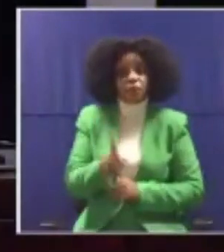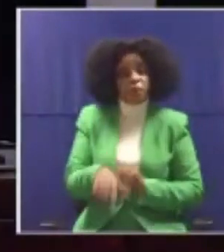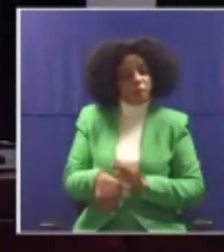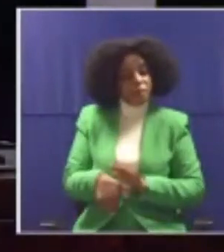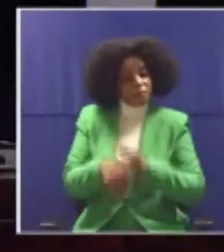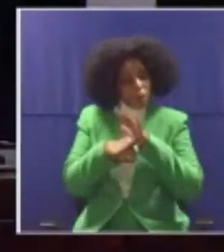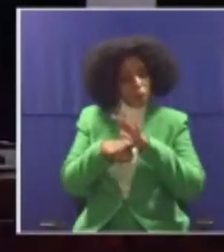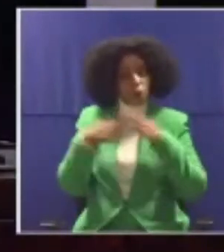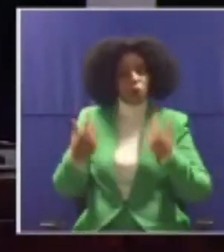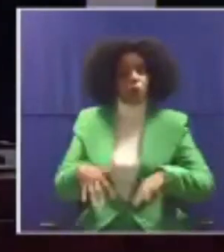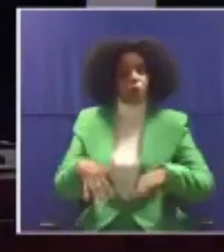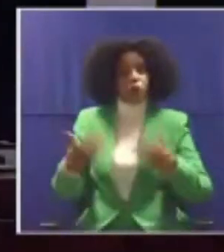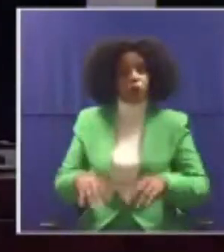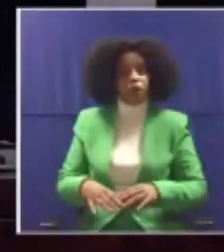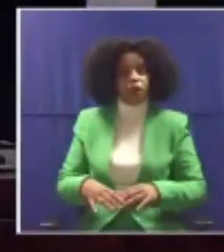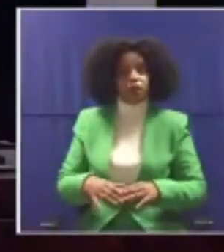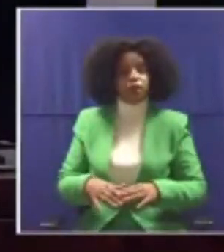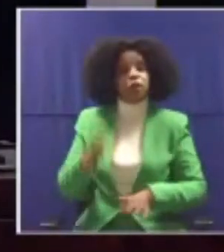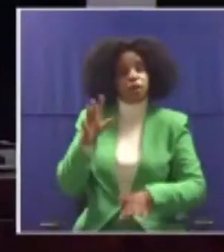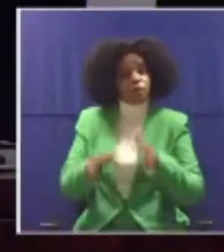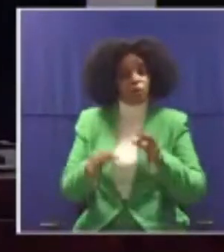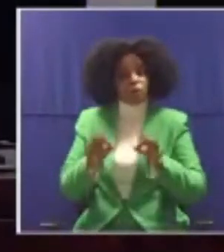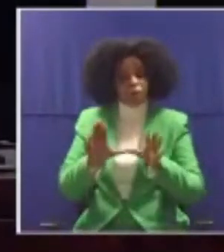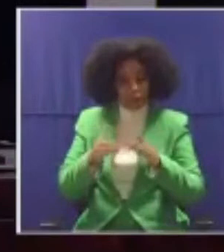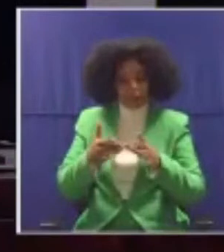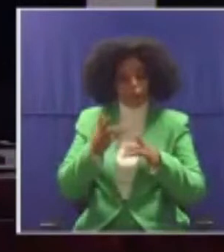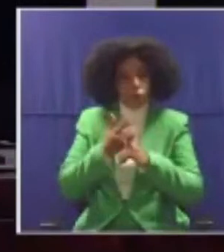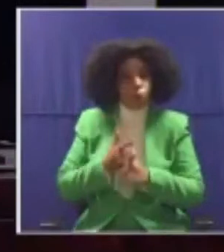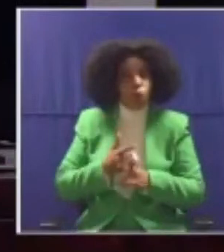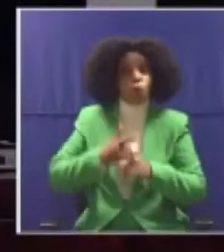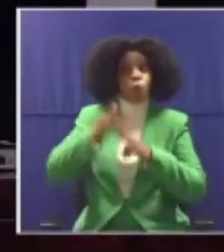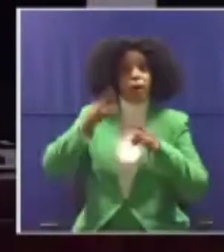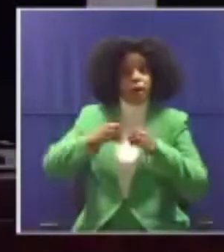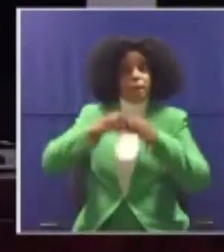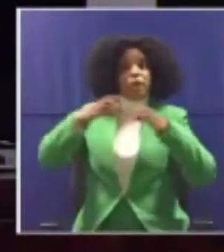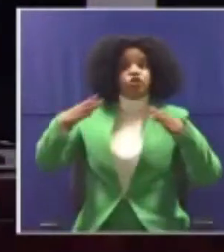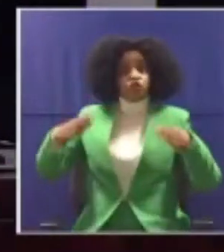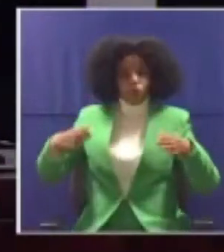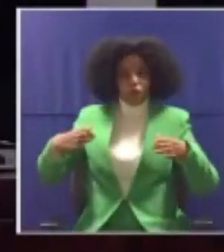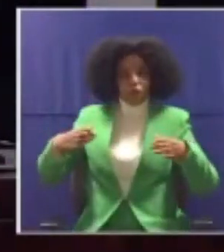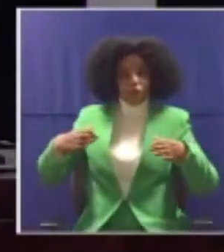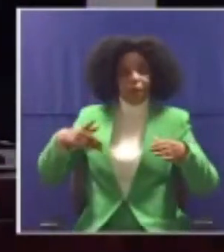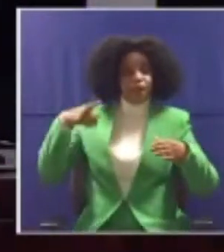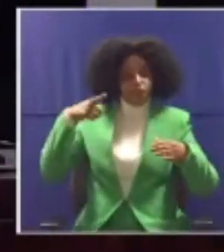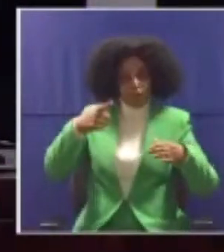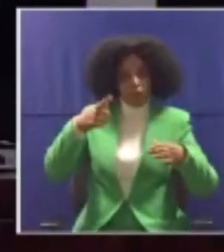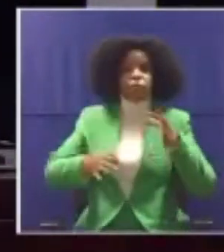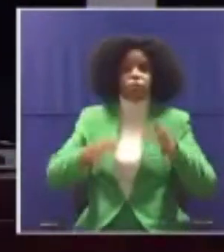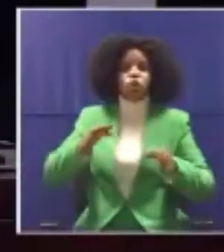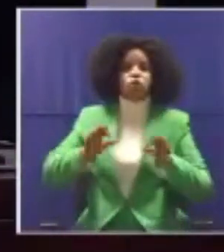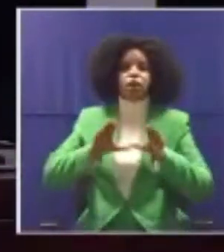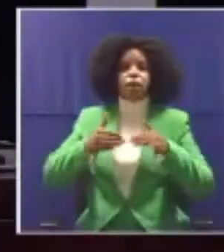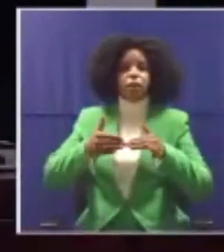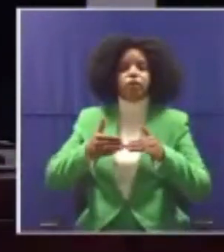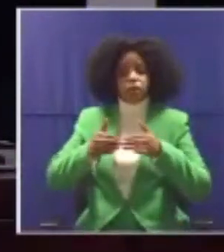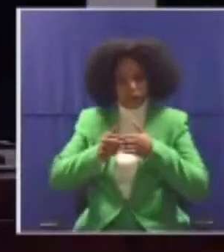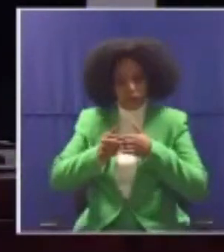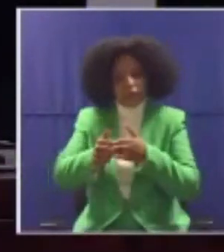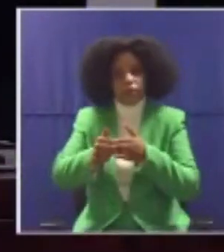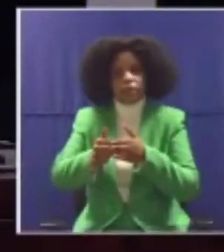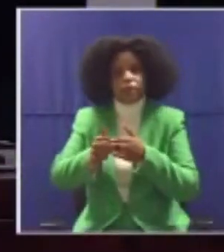wins, the majority, should be allowed to lead. Because at the moment you have that